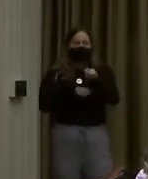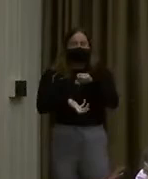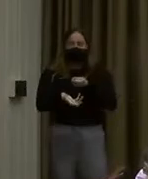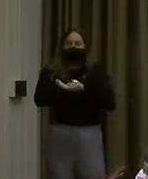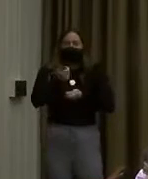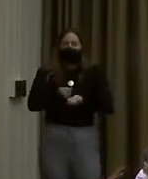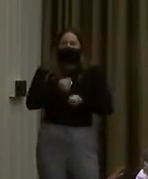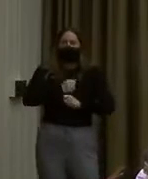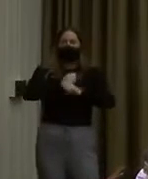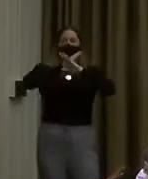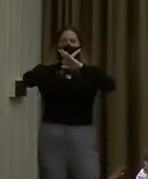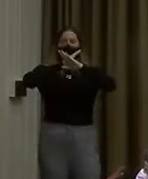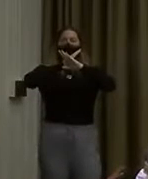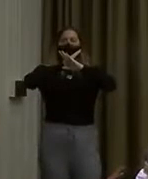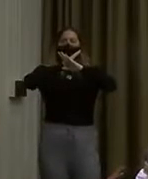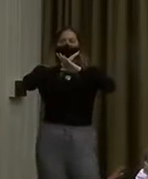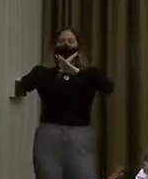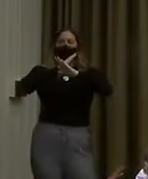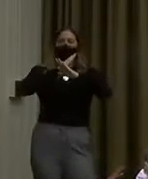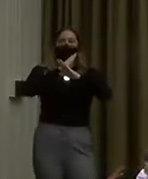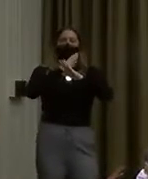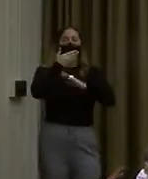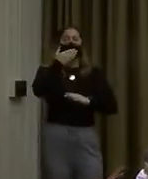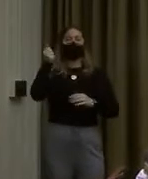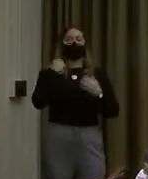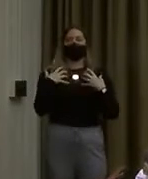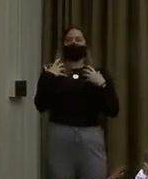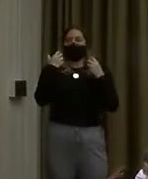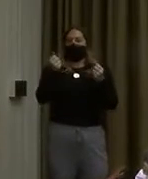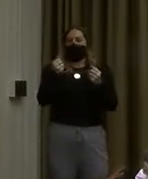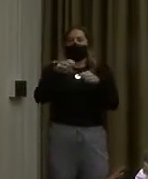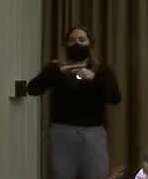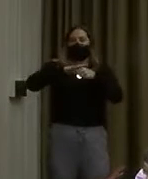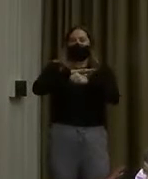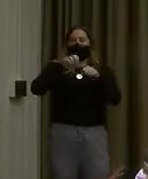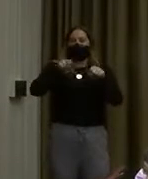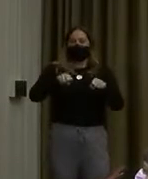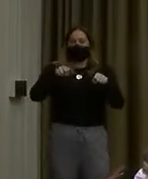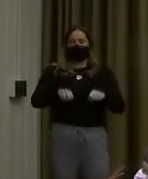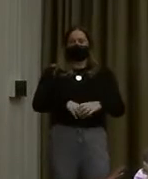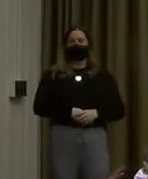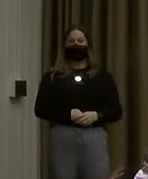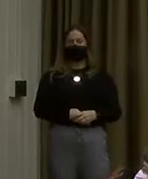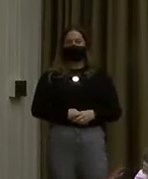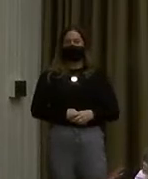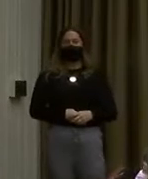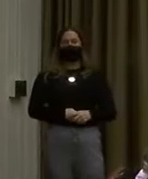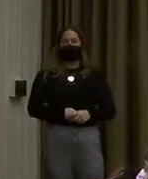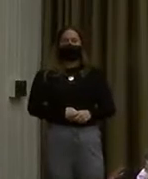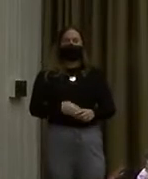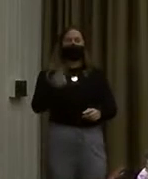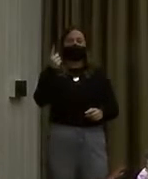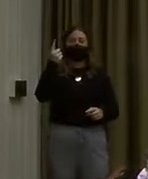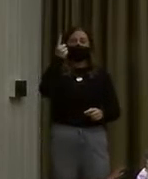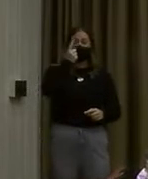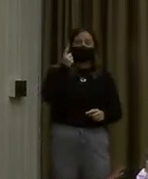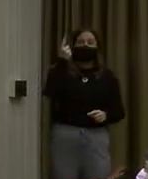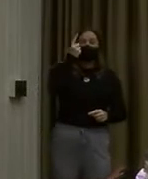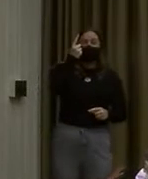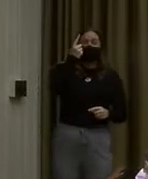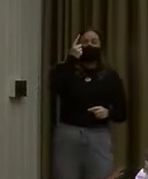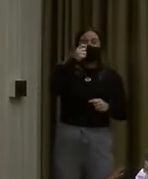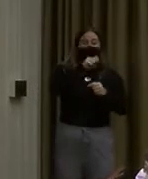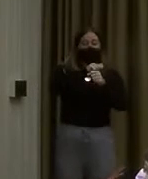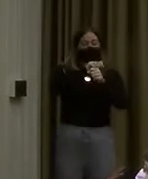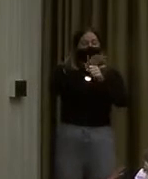them from achieving their optimal health and full potential. And so is it any wonder then why